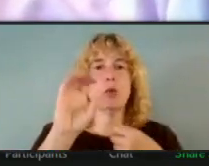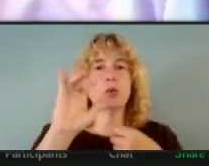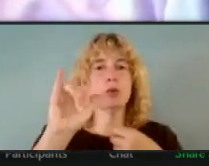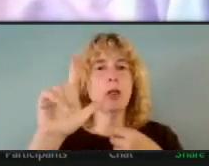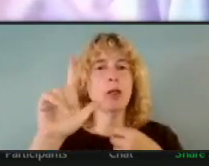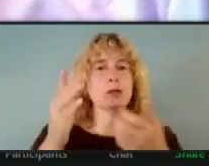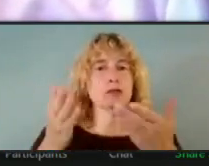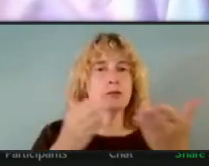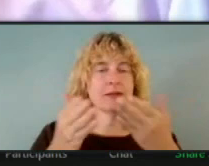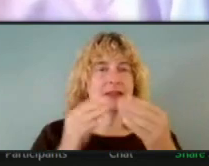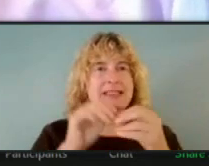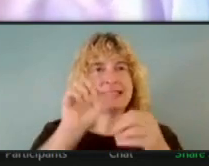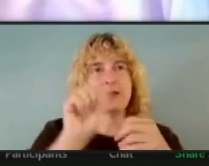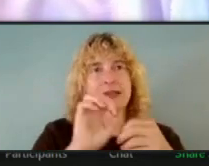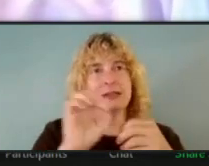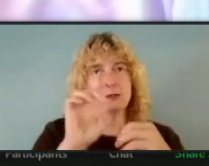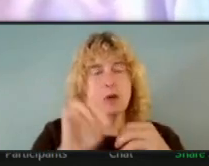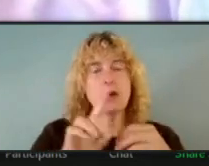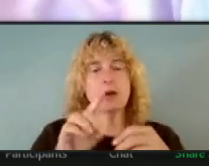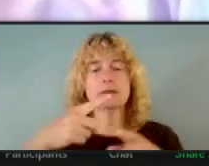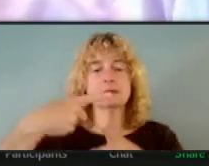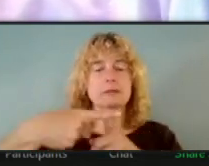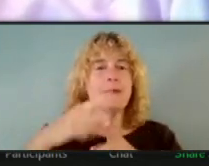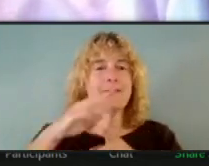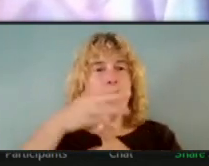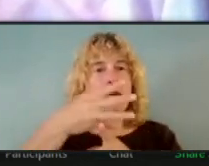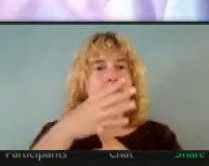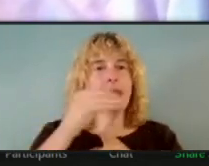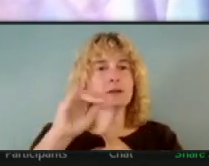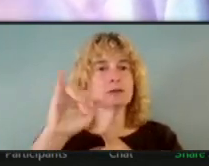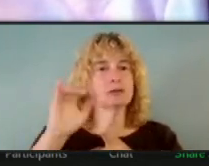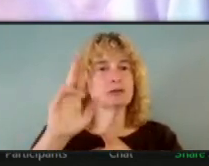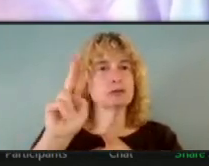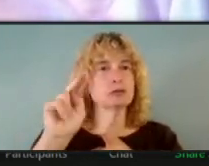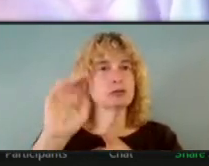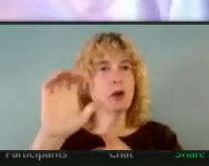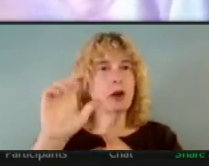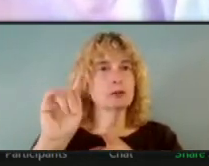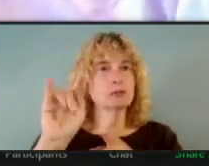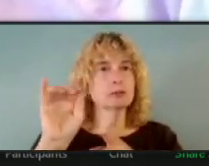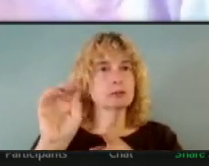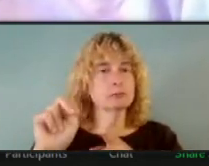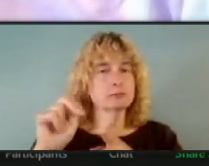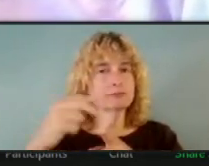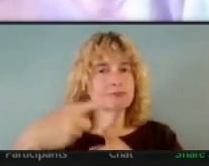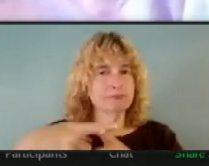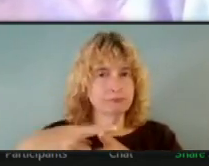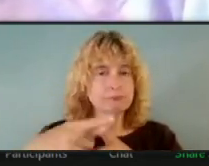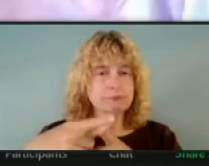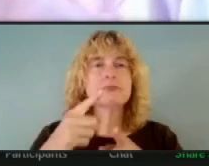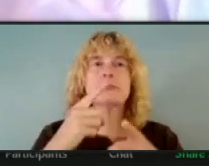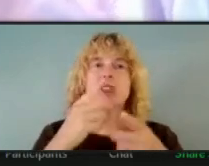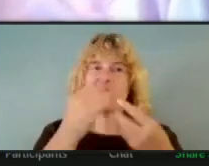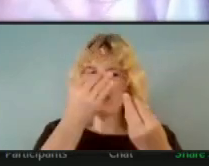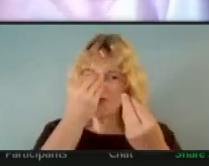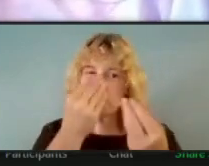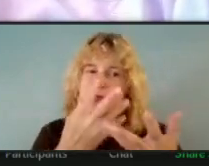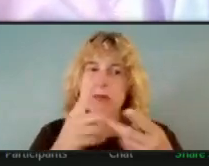Detroit off of 4th Street in Junction. And just want to kind of give you guys an update of where we're at in terms of COVID, especially related to kids.